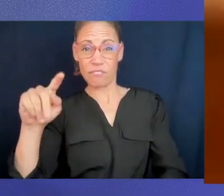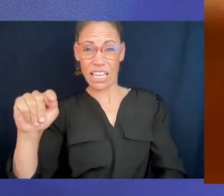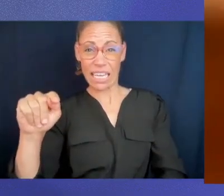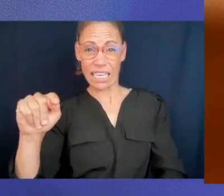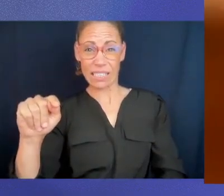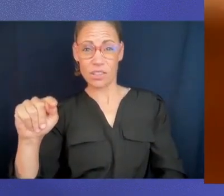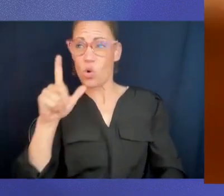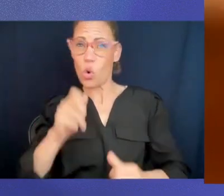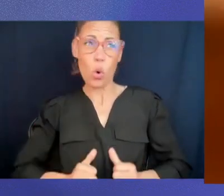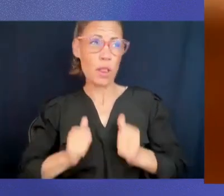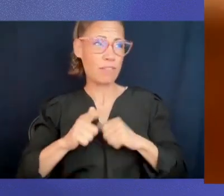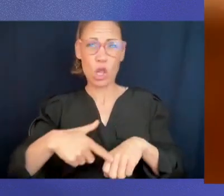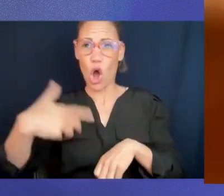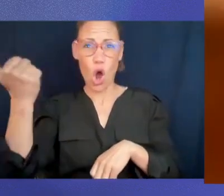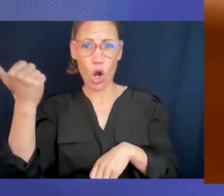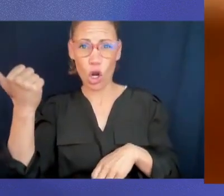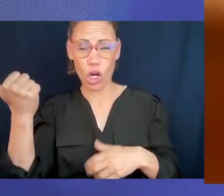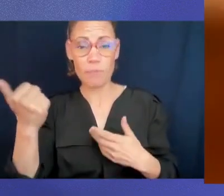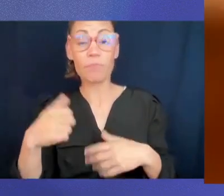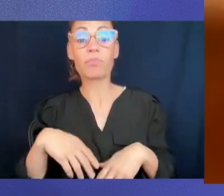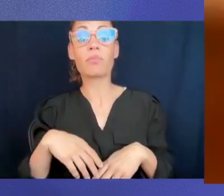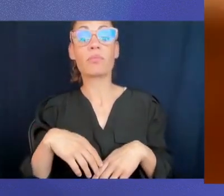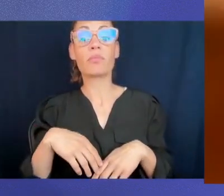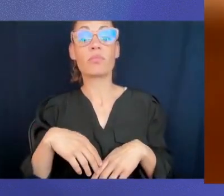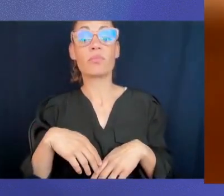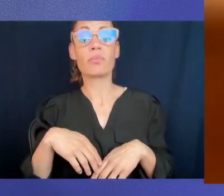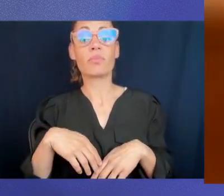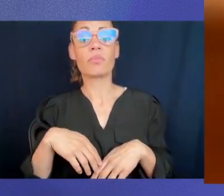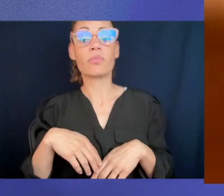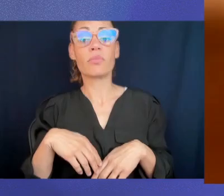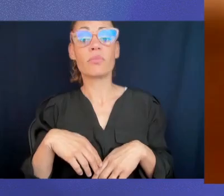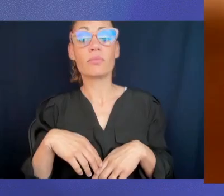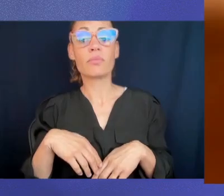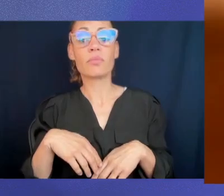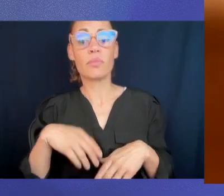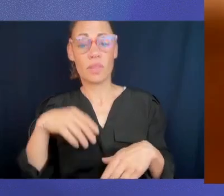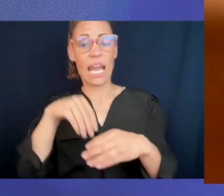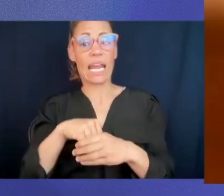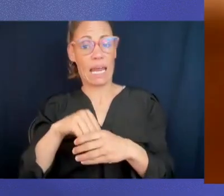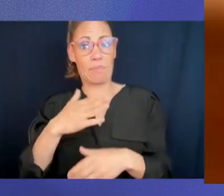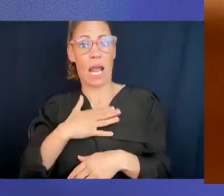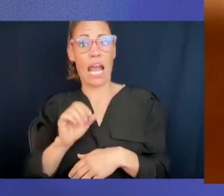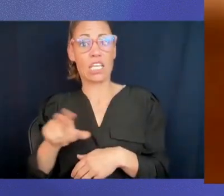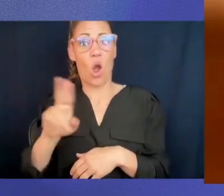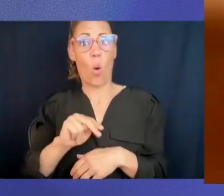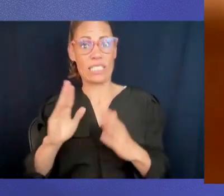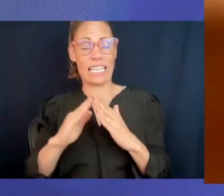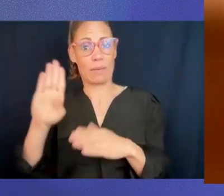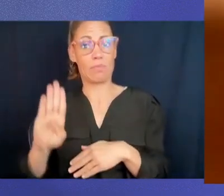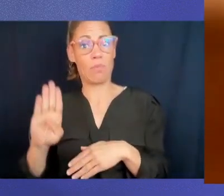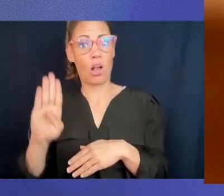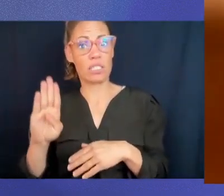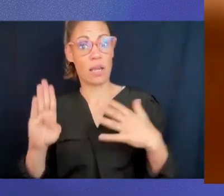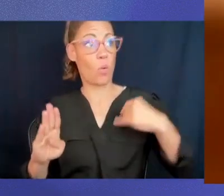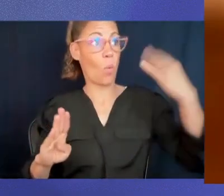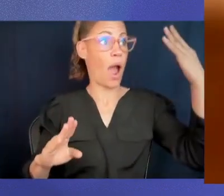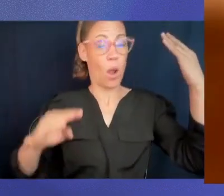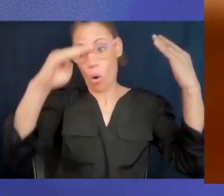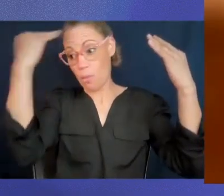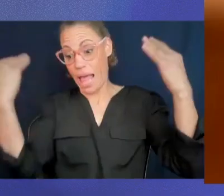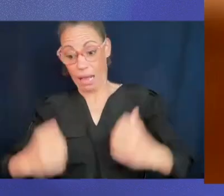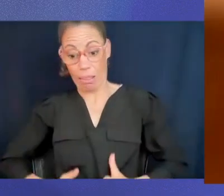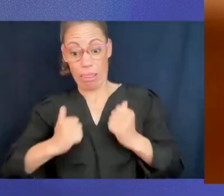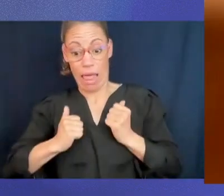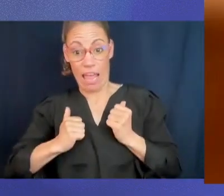expectancy varies by over 25 years among the neighborhoods in my own city, Boston. In other words, there's a lot